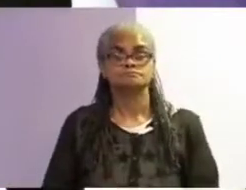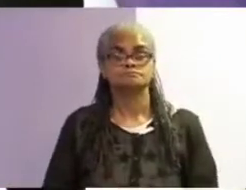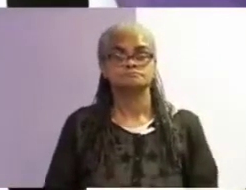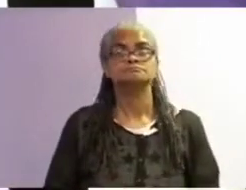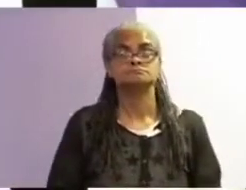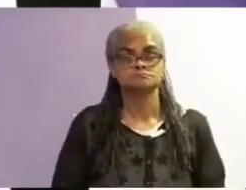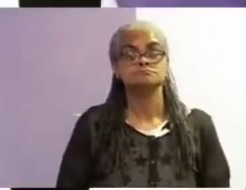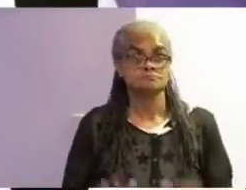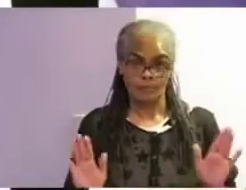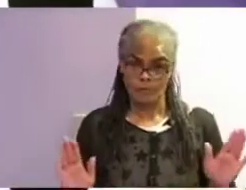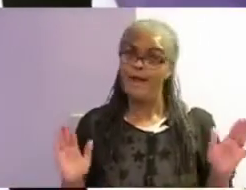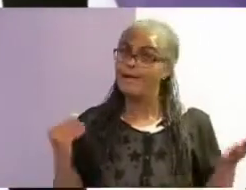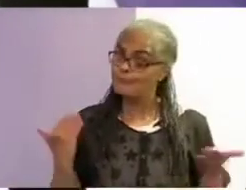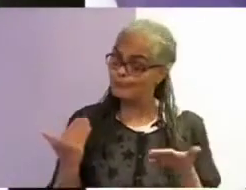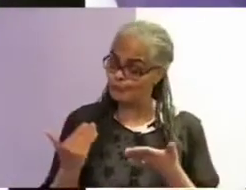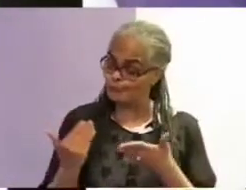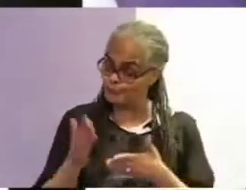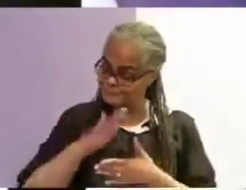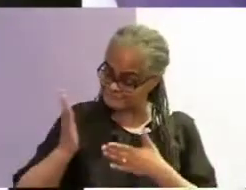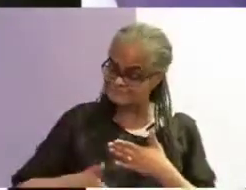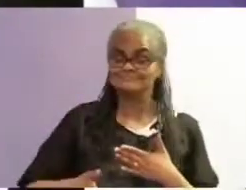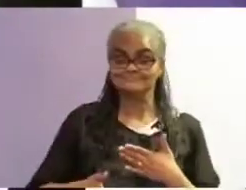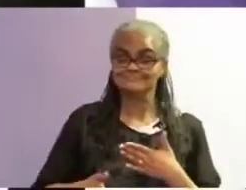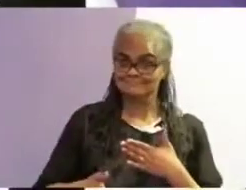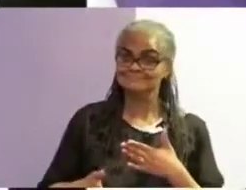something. Almost there.